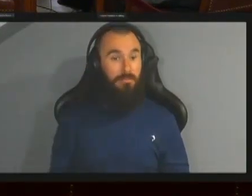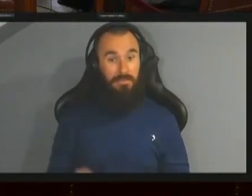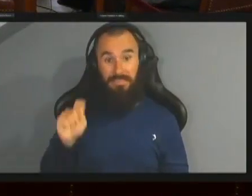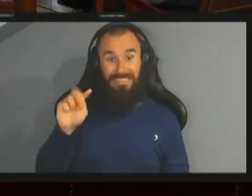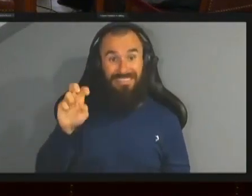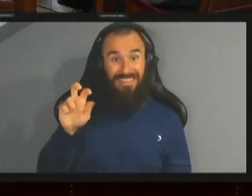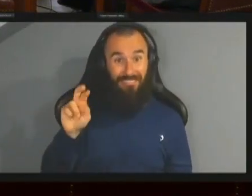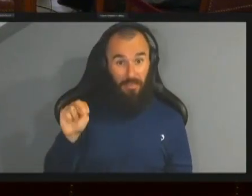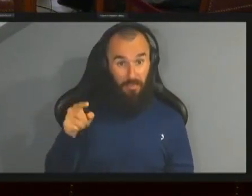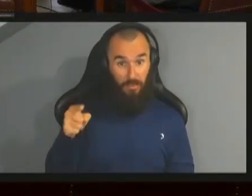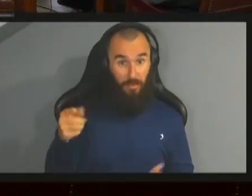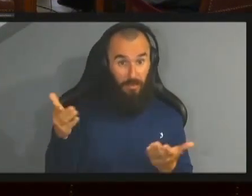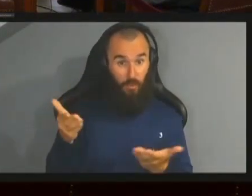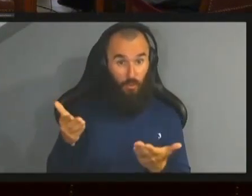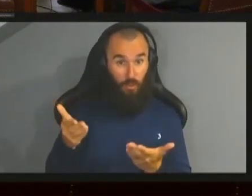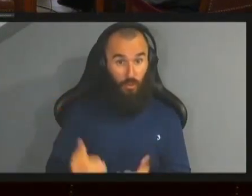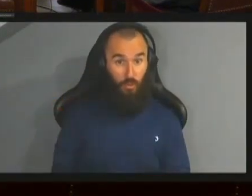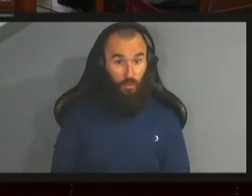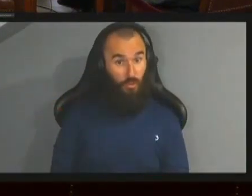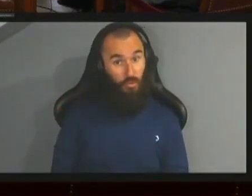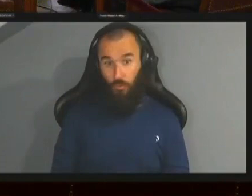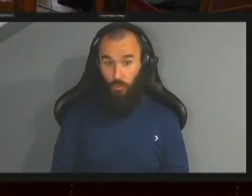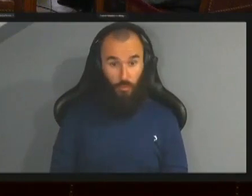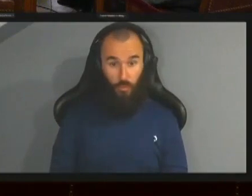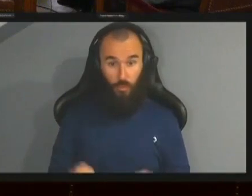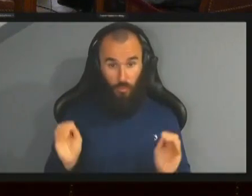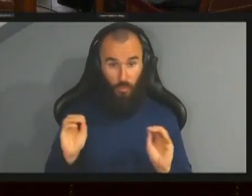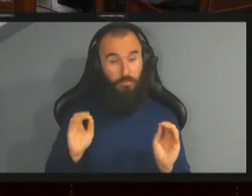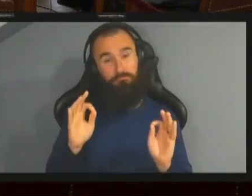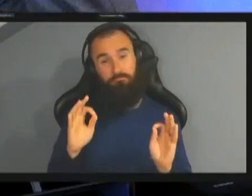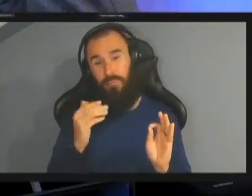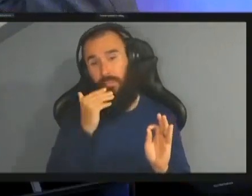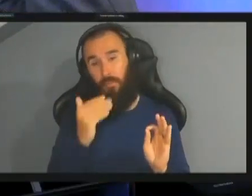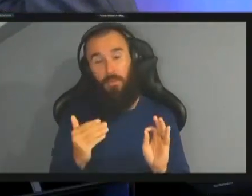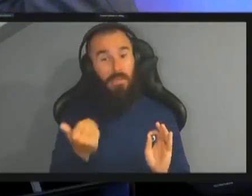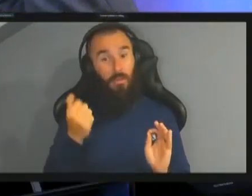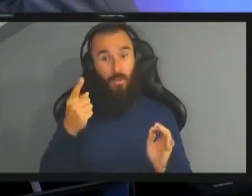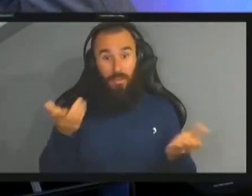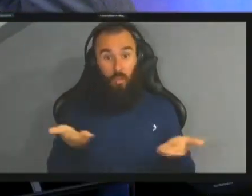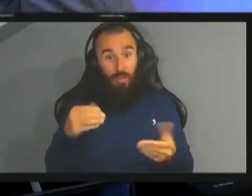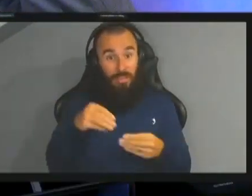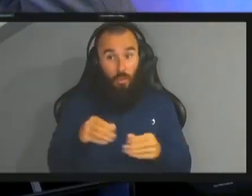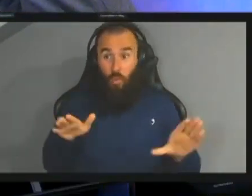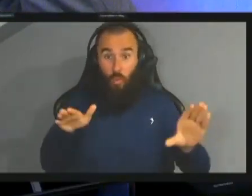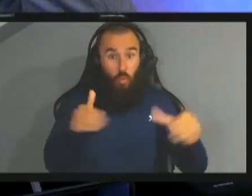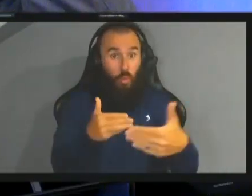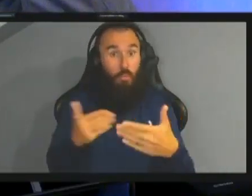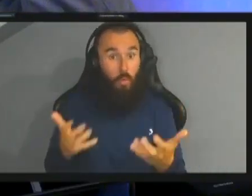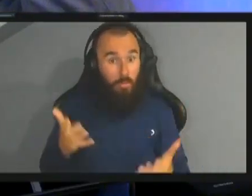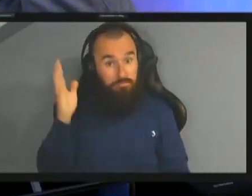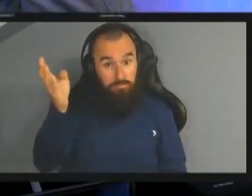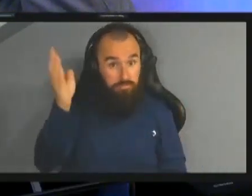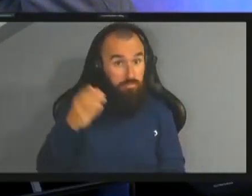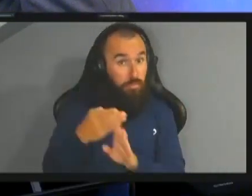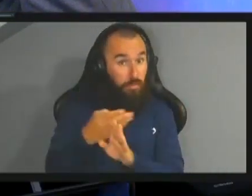us? No. Okay, thank you. Is there anyone here in chambers who want to speak before